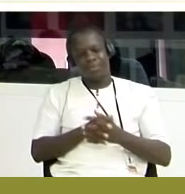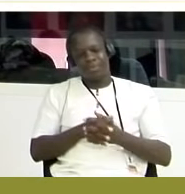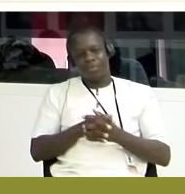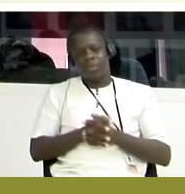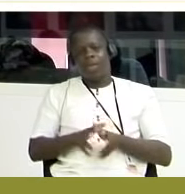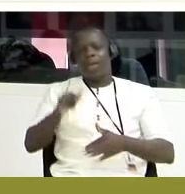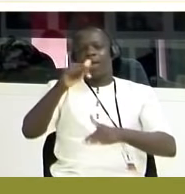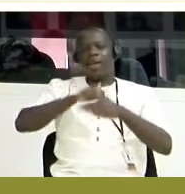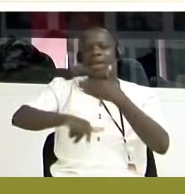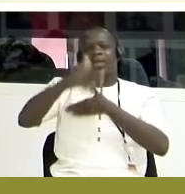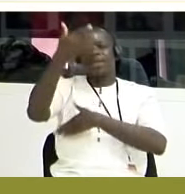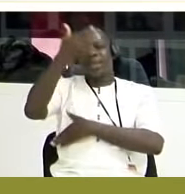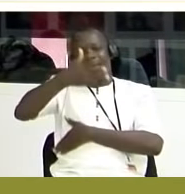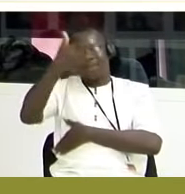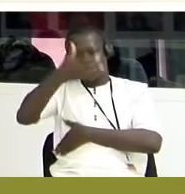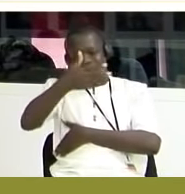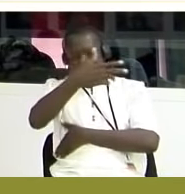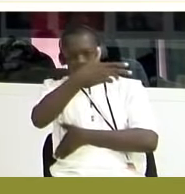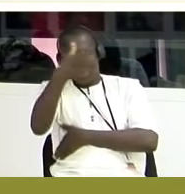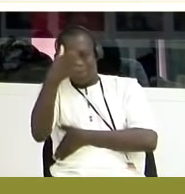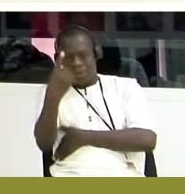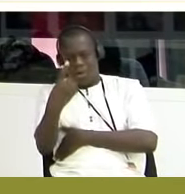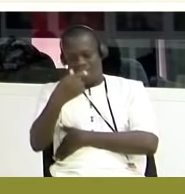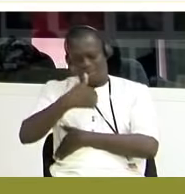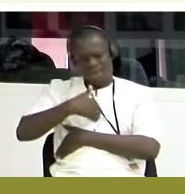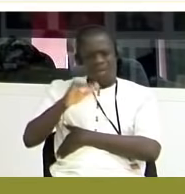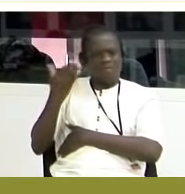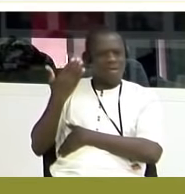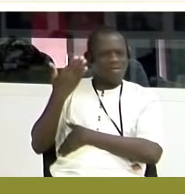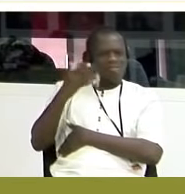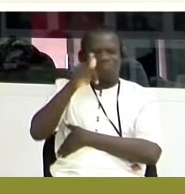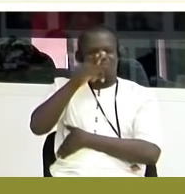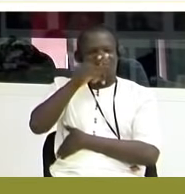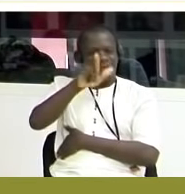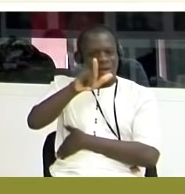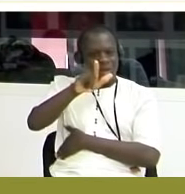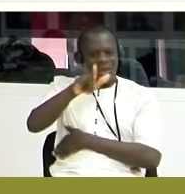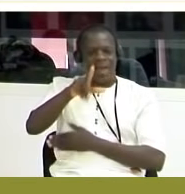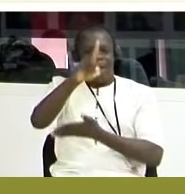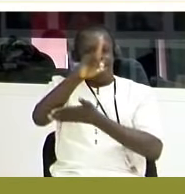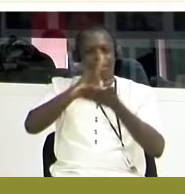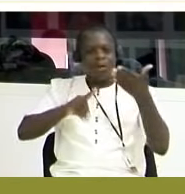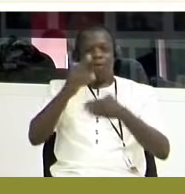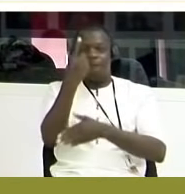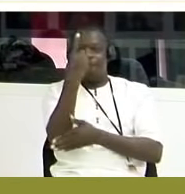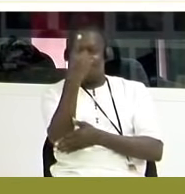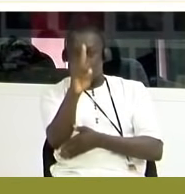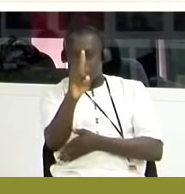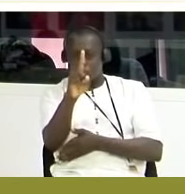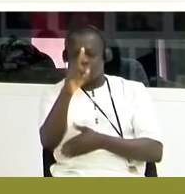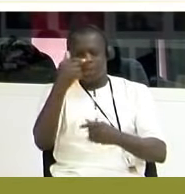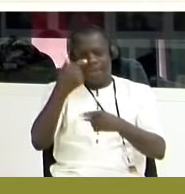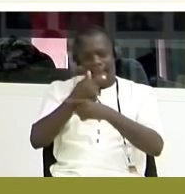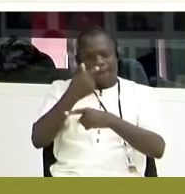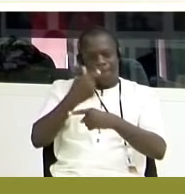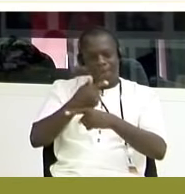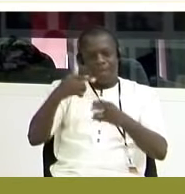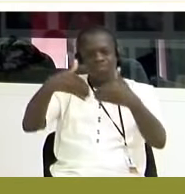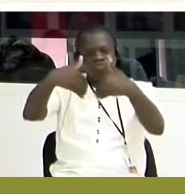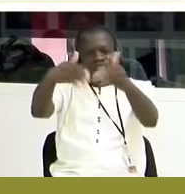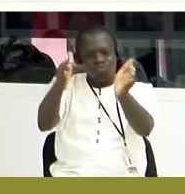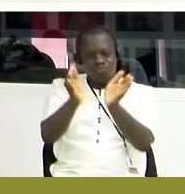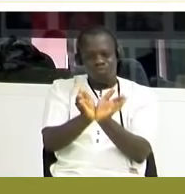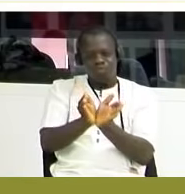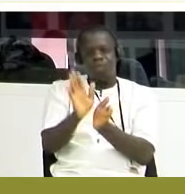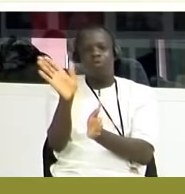In 1991, I was lucky to be part of the first Gambian badge that went to